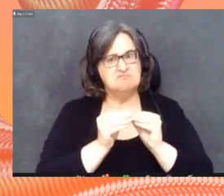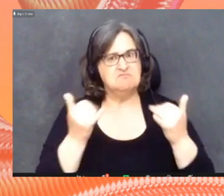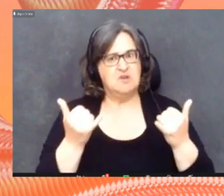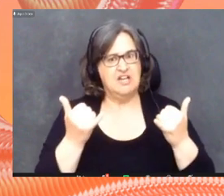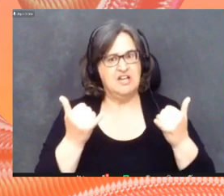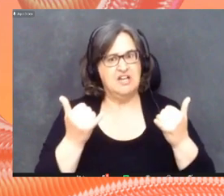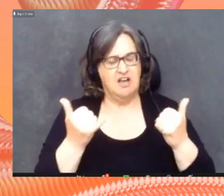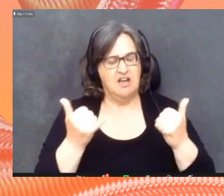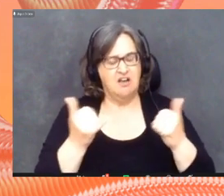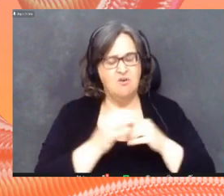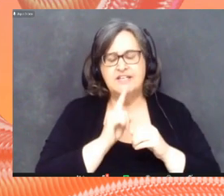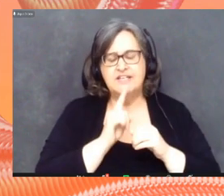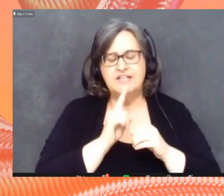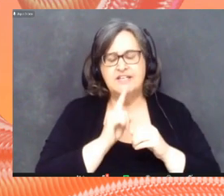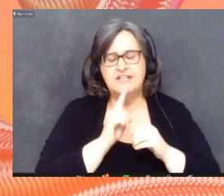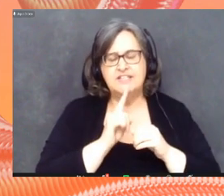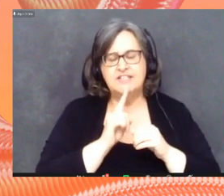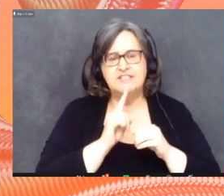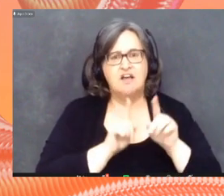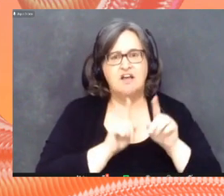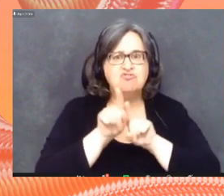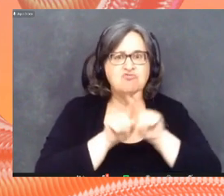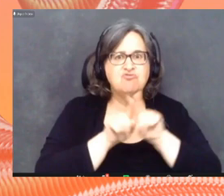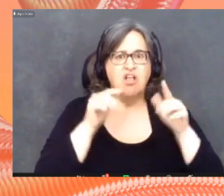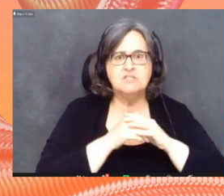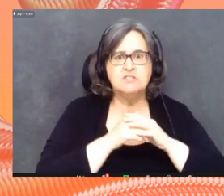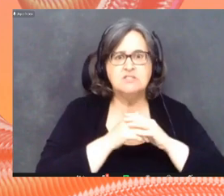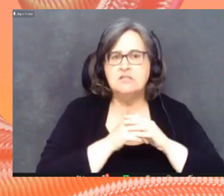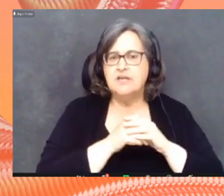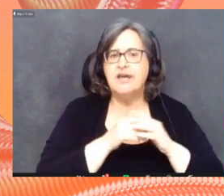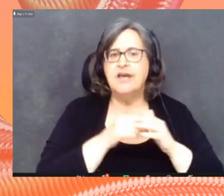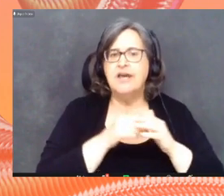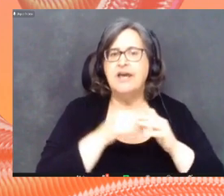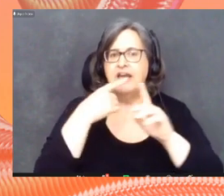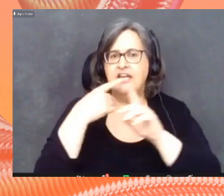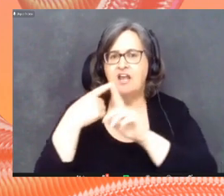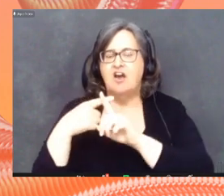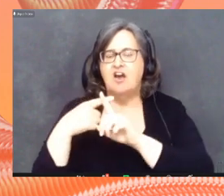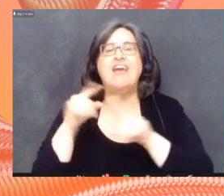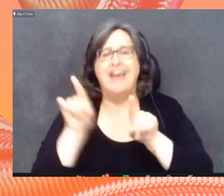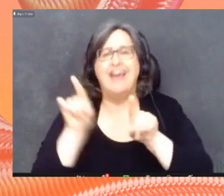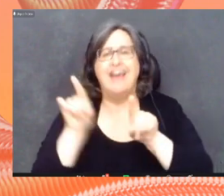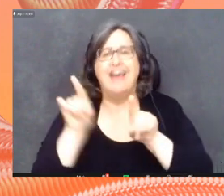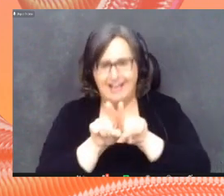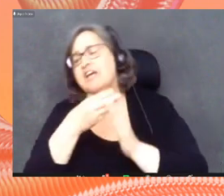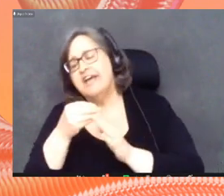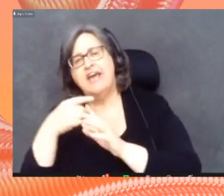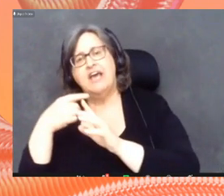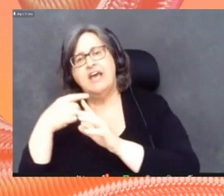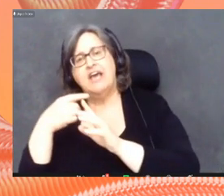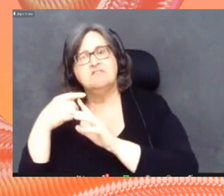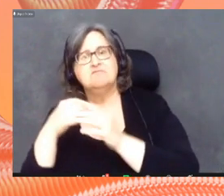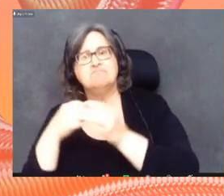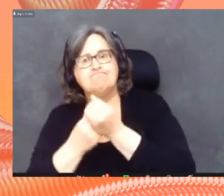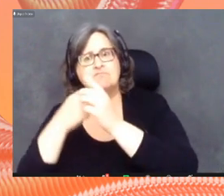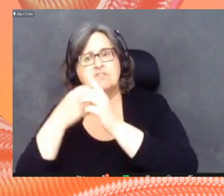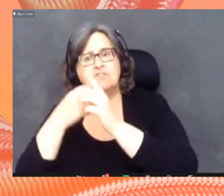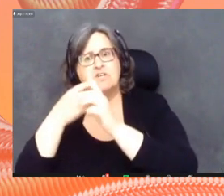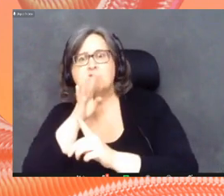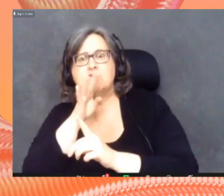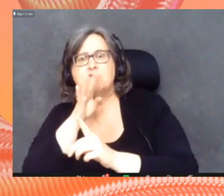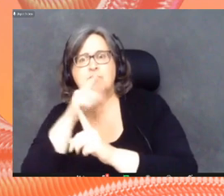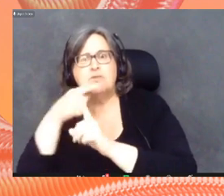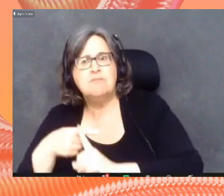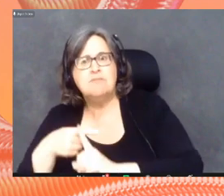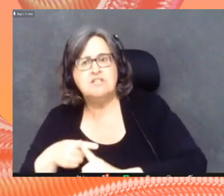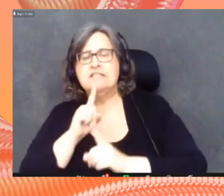Yes. And that, you know, affirmations are a technology, the charts are a technology, you know, all these